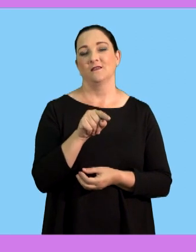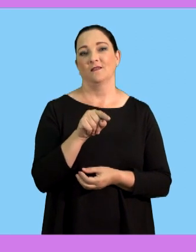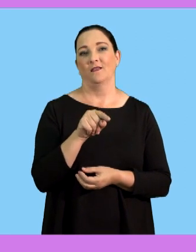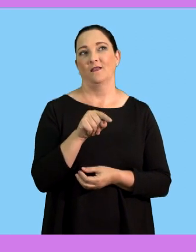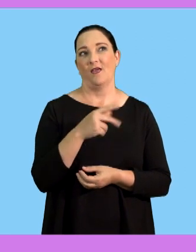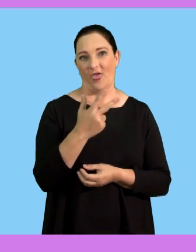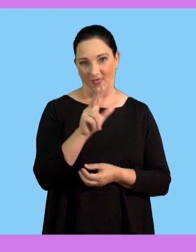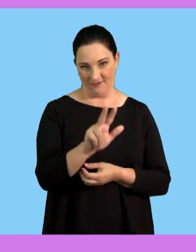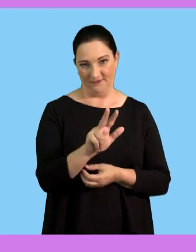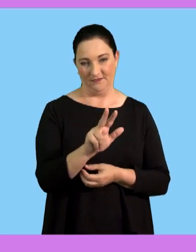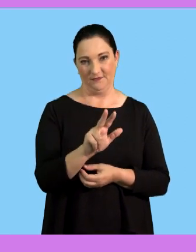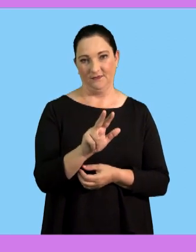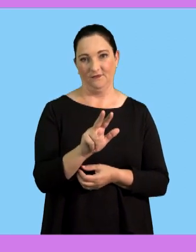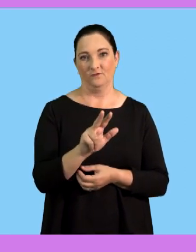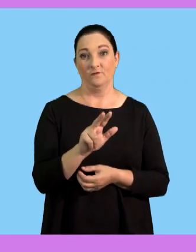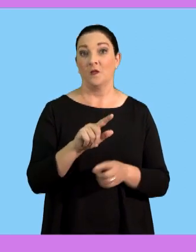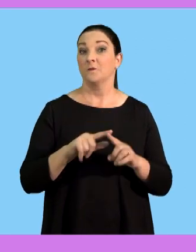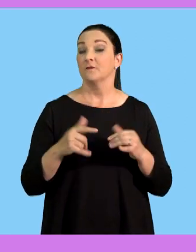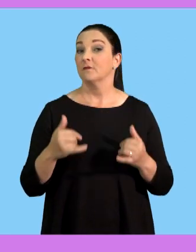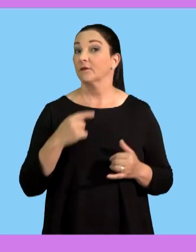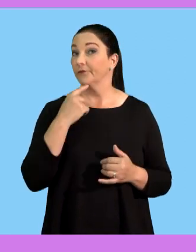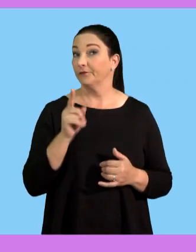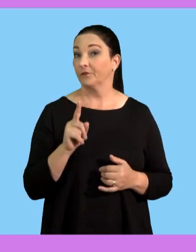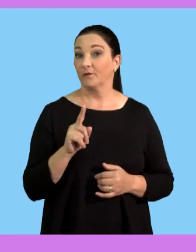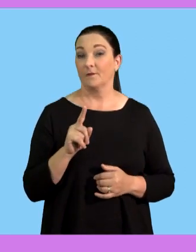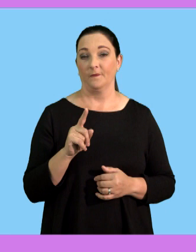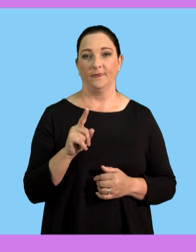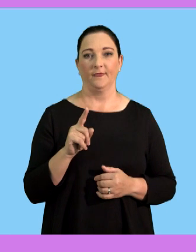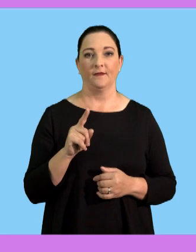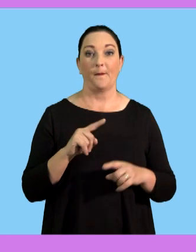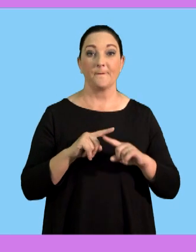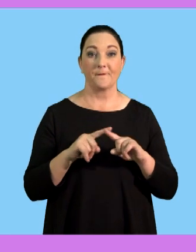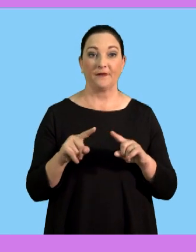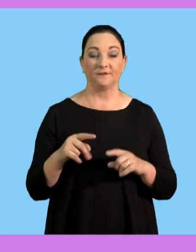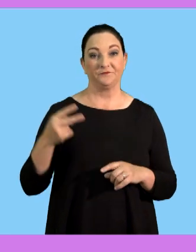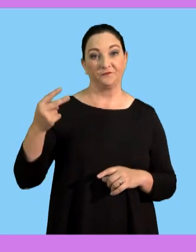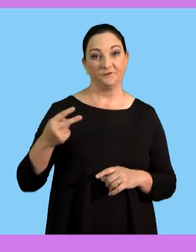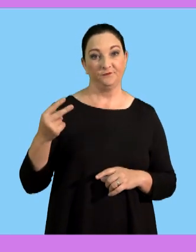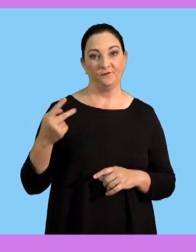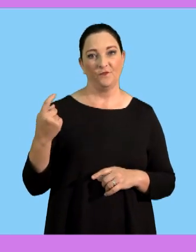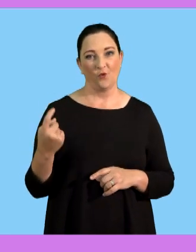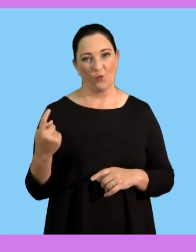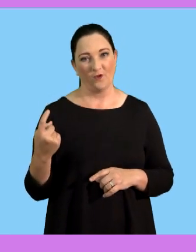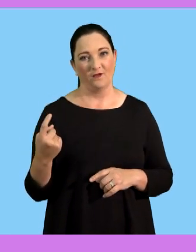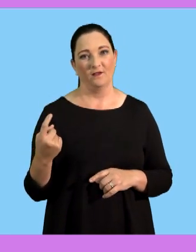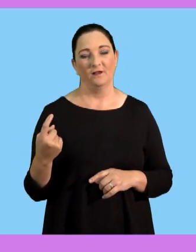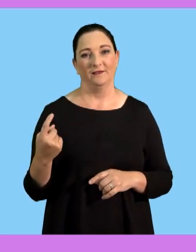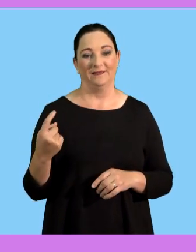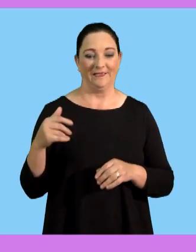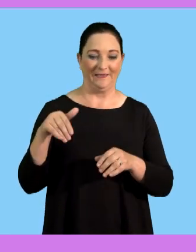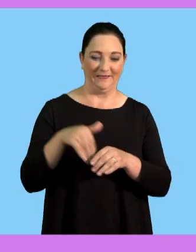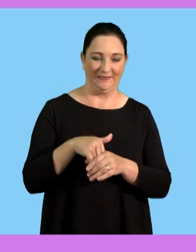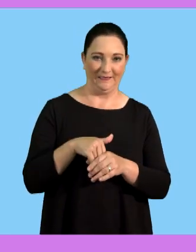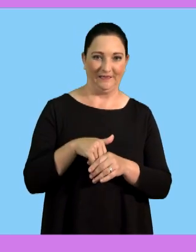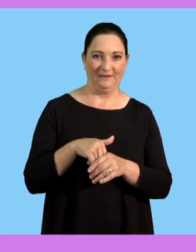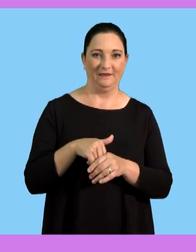was, or is actually 8. But now, it says, and the second one is with raisins.